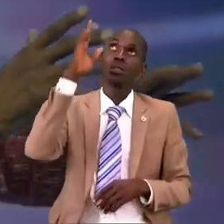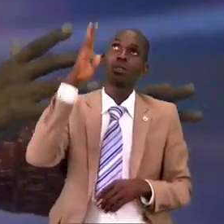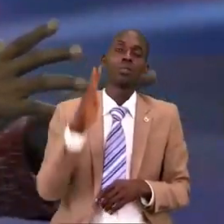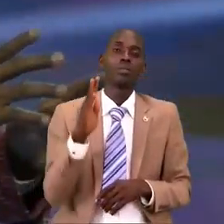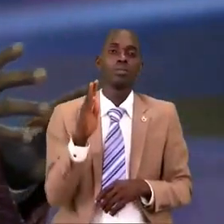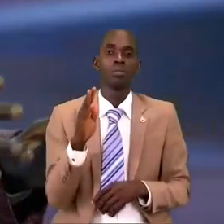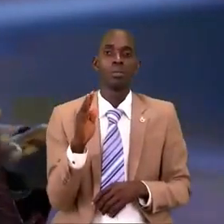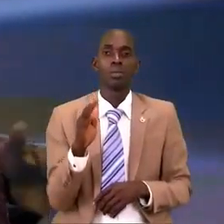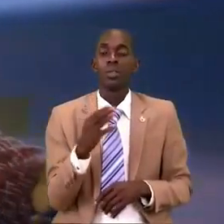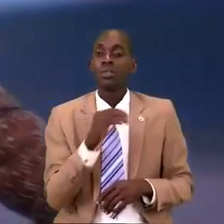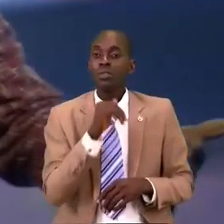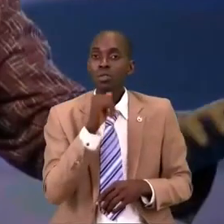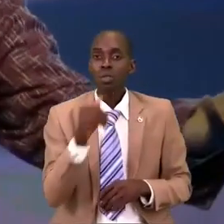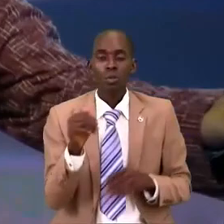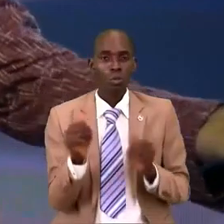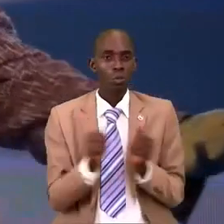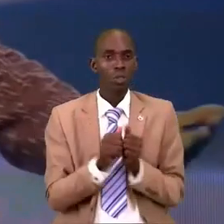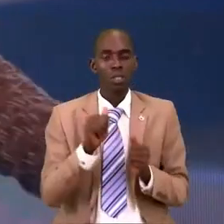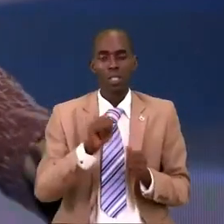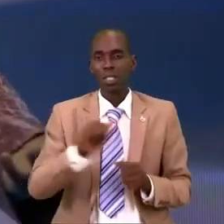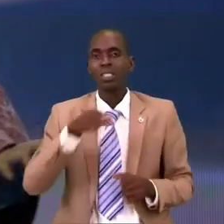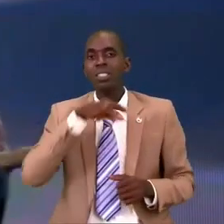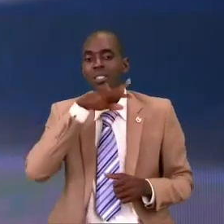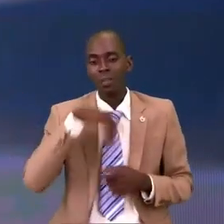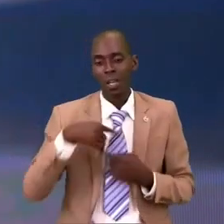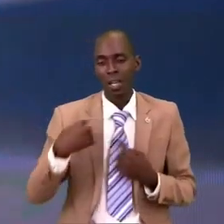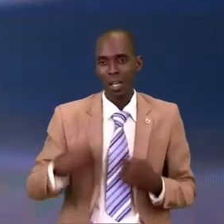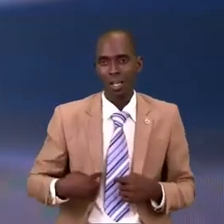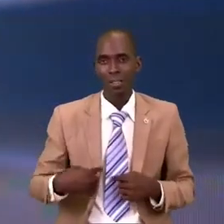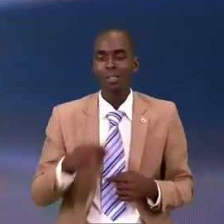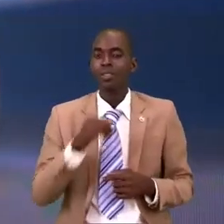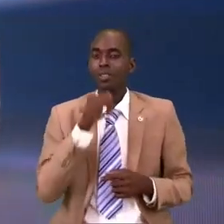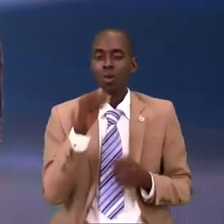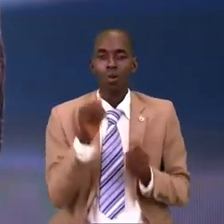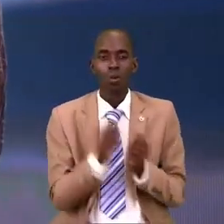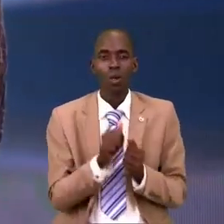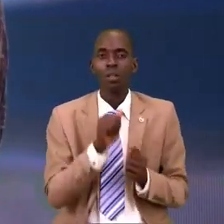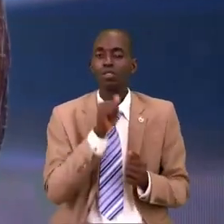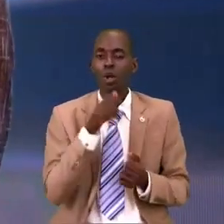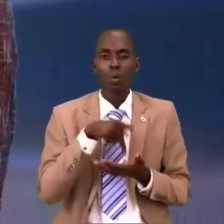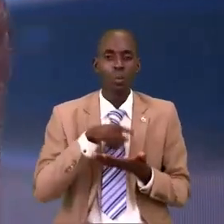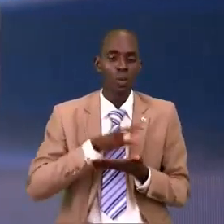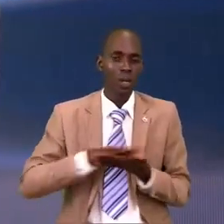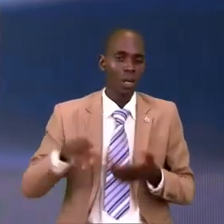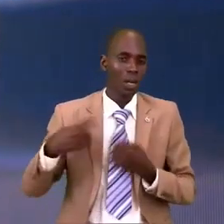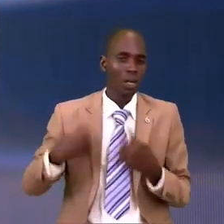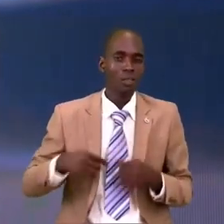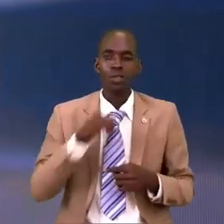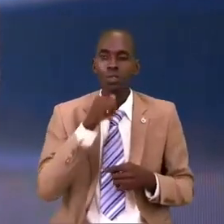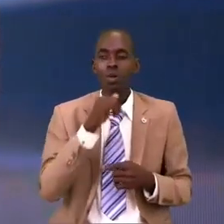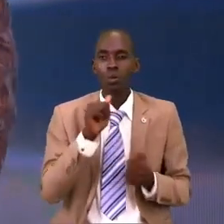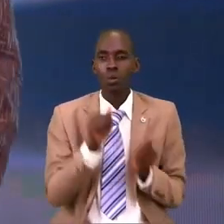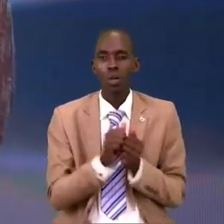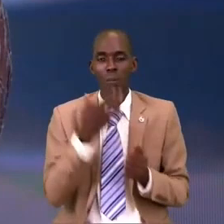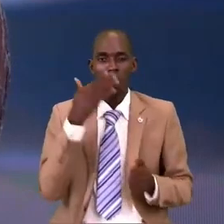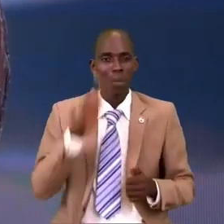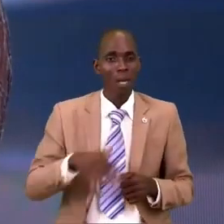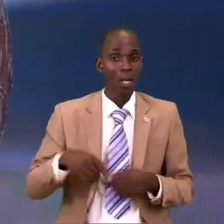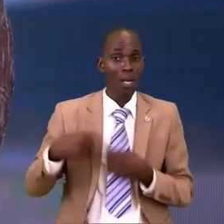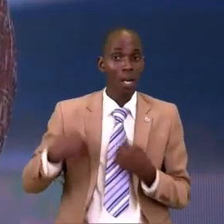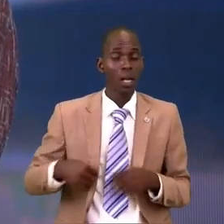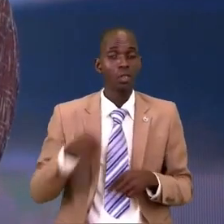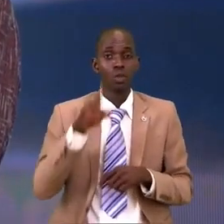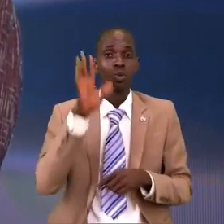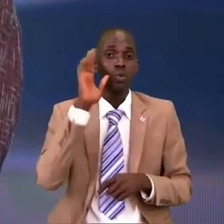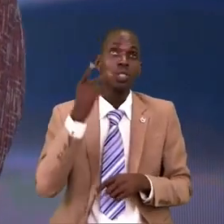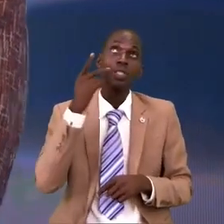heart. You're going to see God. You see God because he has cleansed you, he has forgiven you, he has taken all those